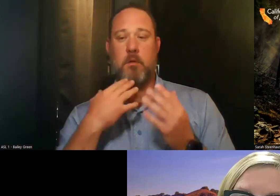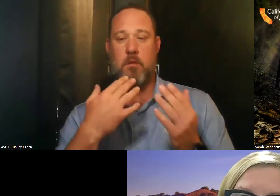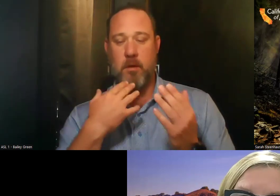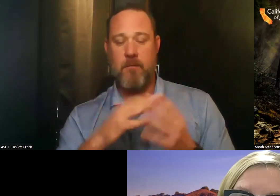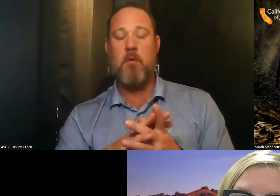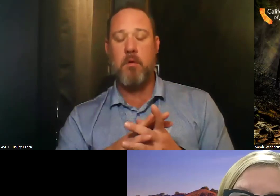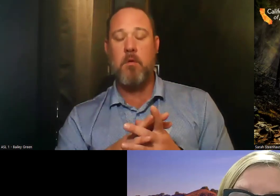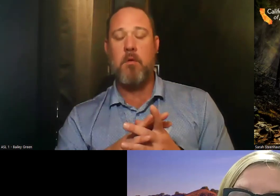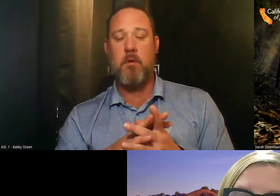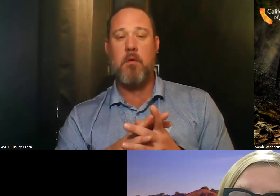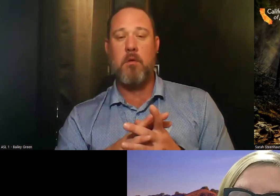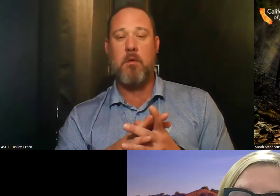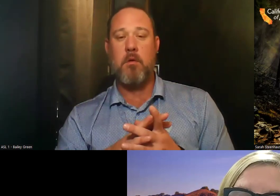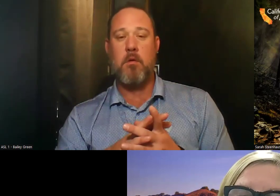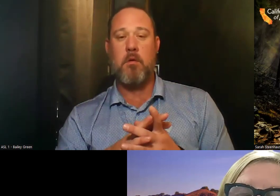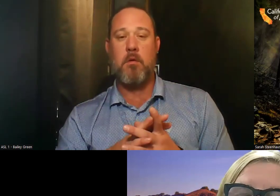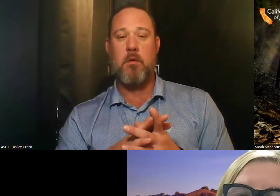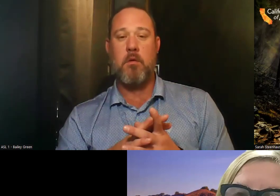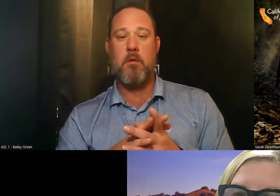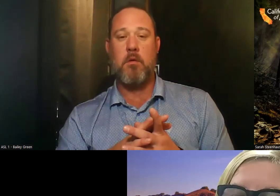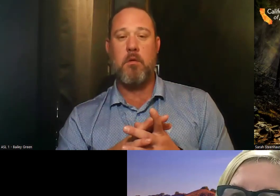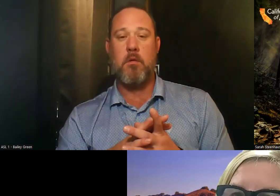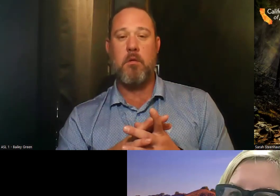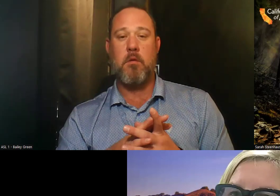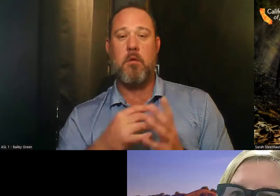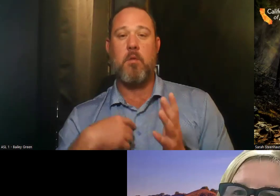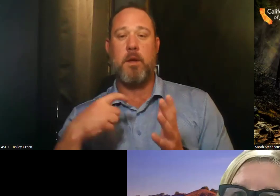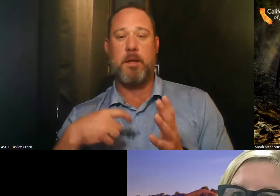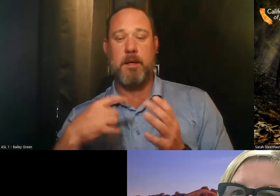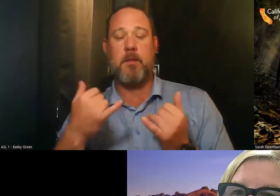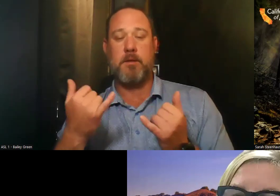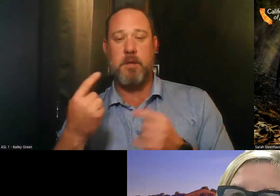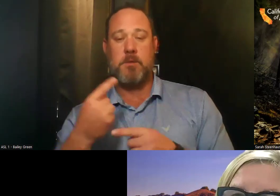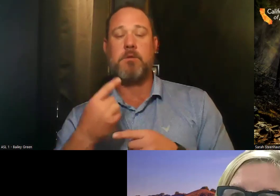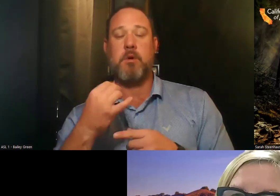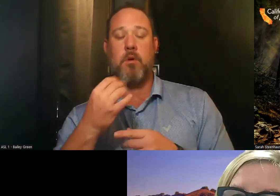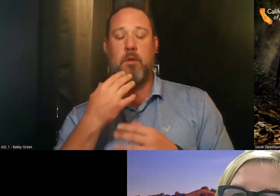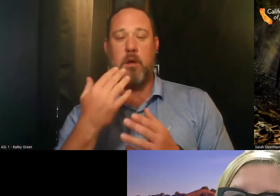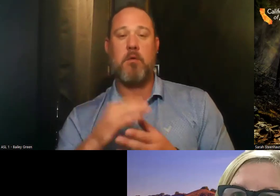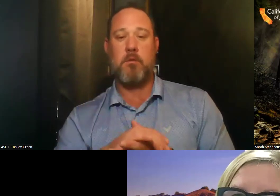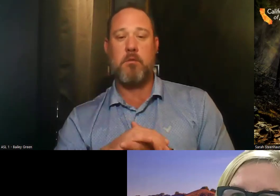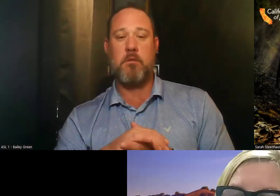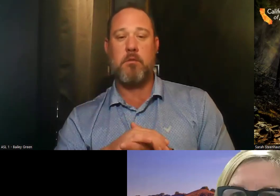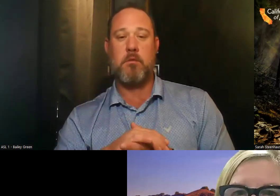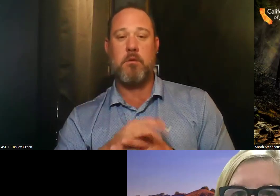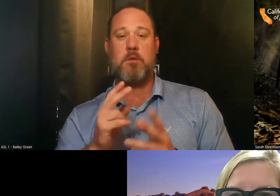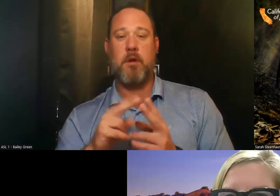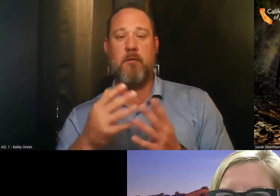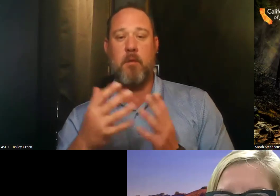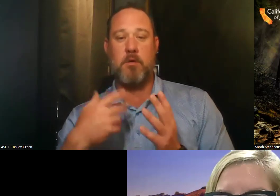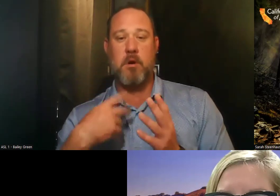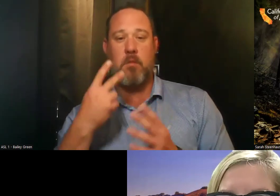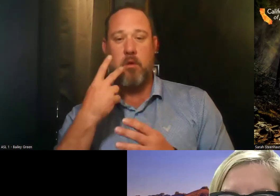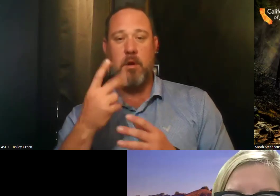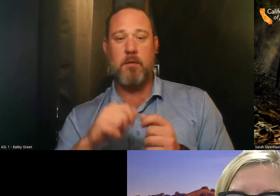grateful. We need it. We sorely need it these days. So thank you. Thank you very much. I'm looking